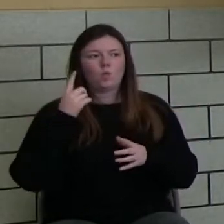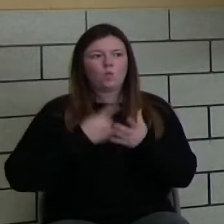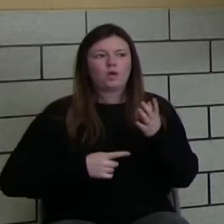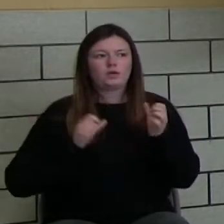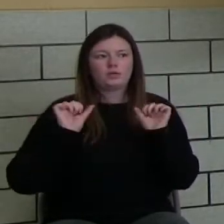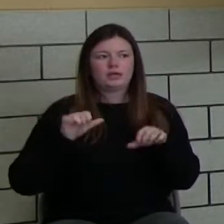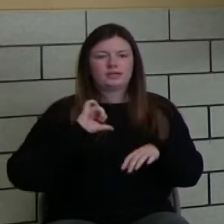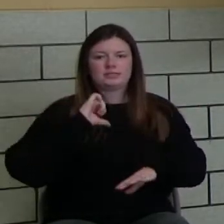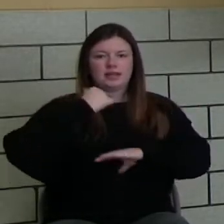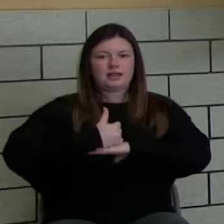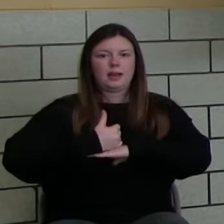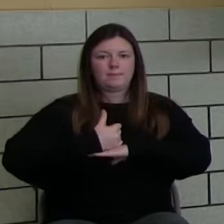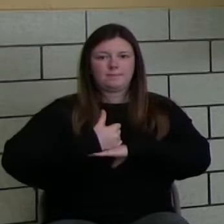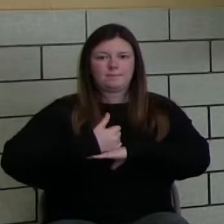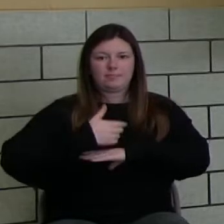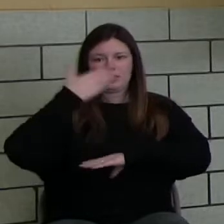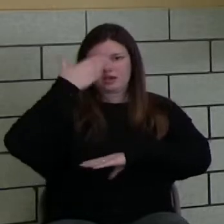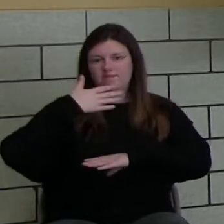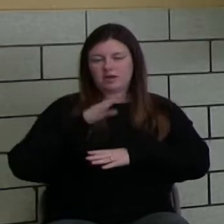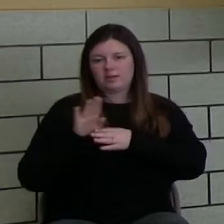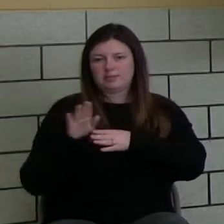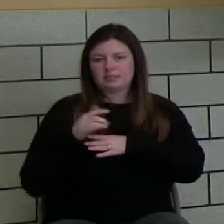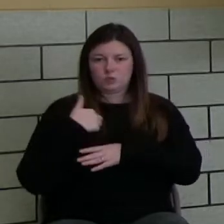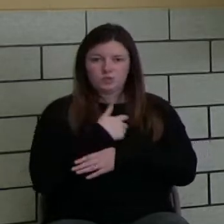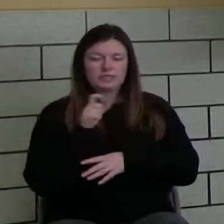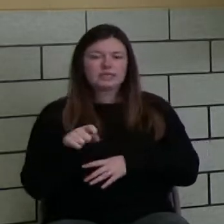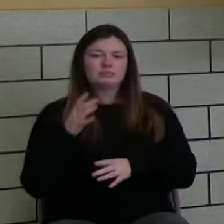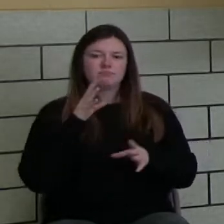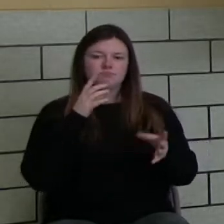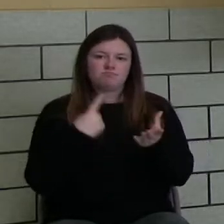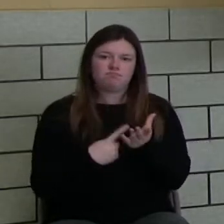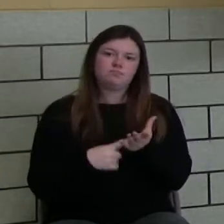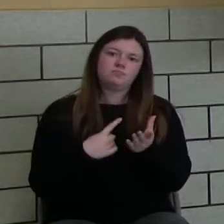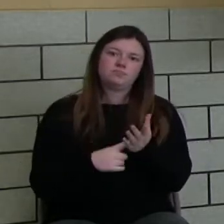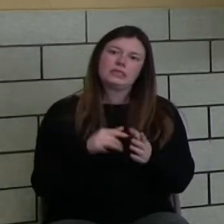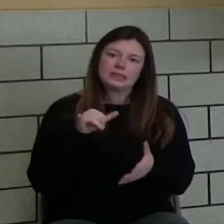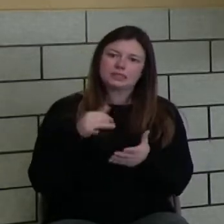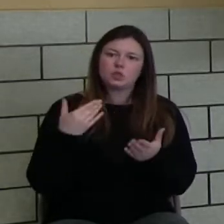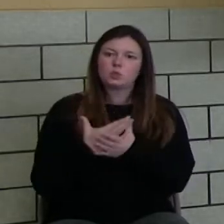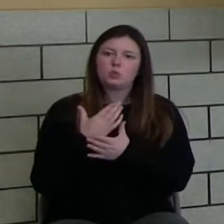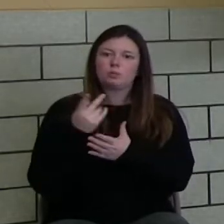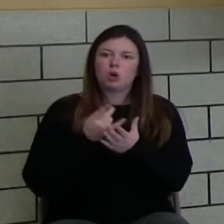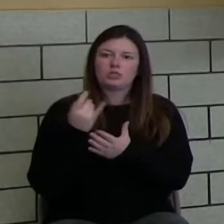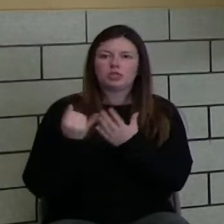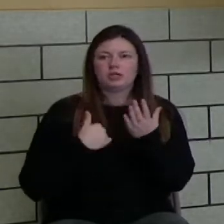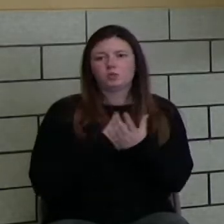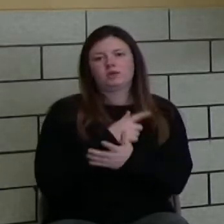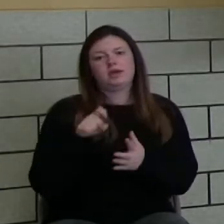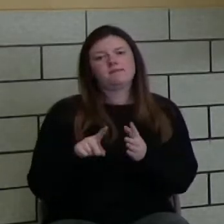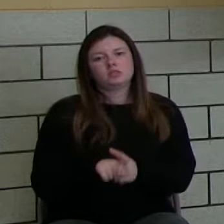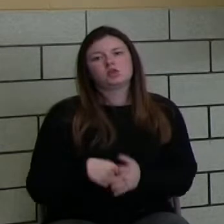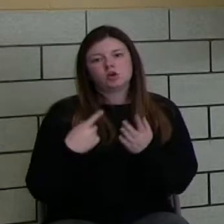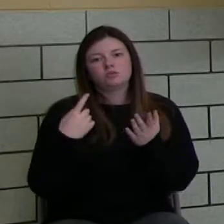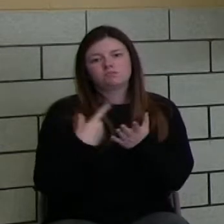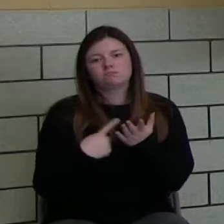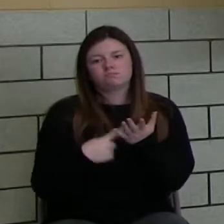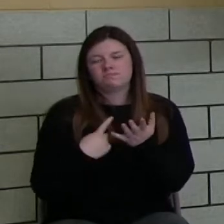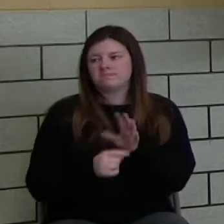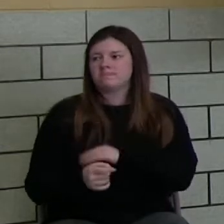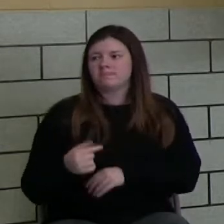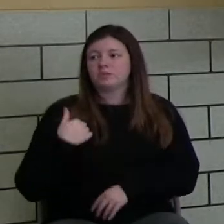And that's, we need that. That's a project that we need to work on. Because, you know, we even talked about, do we